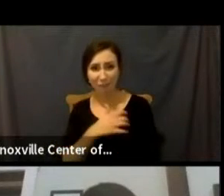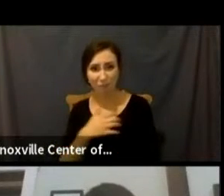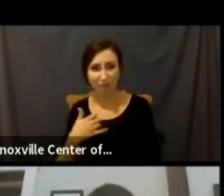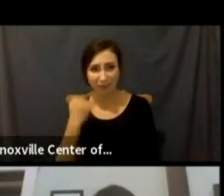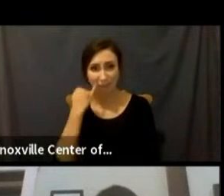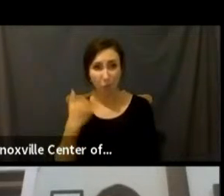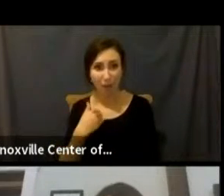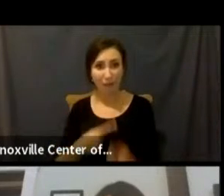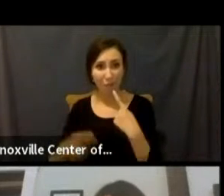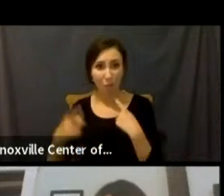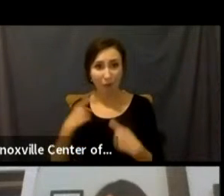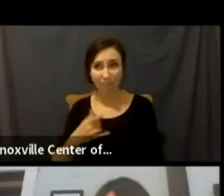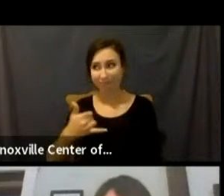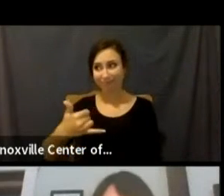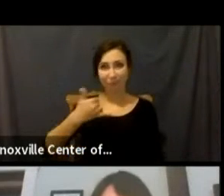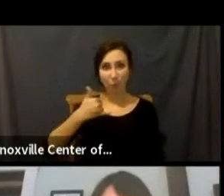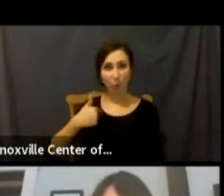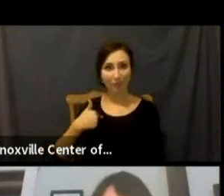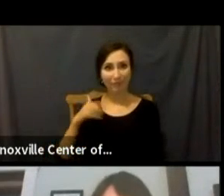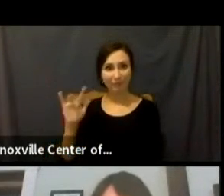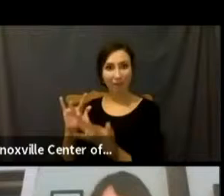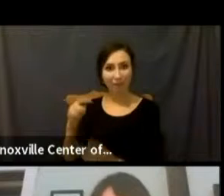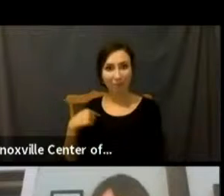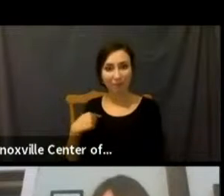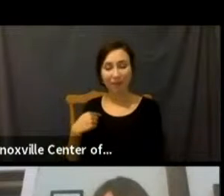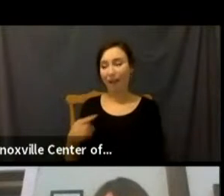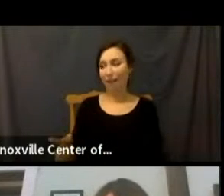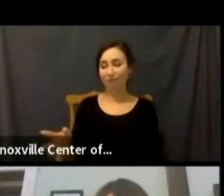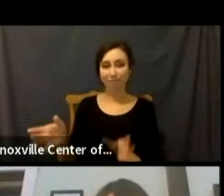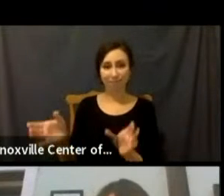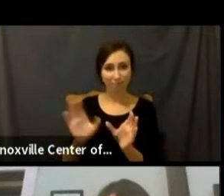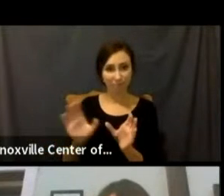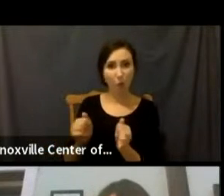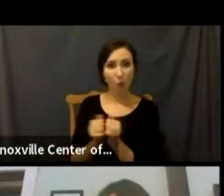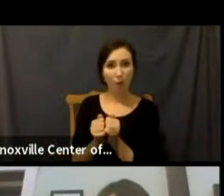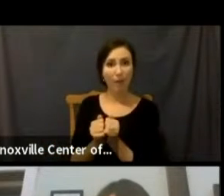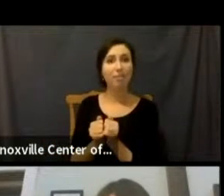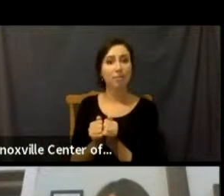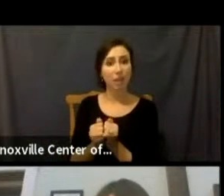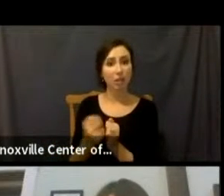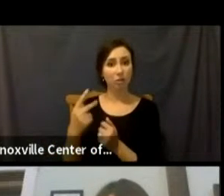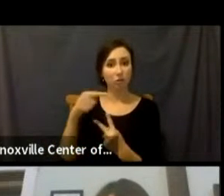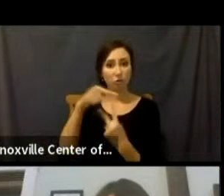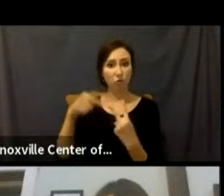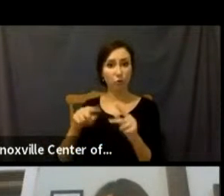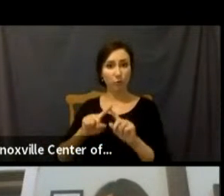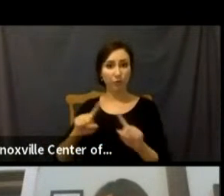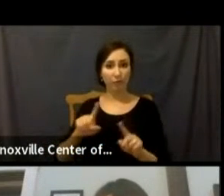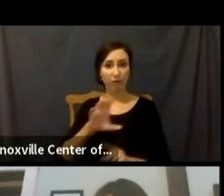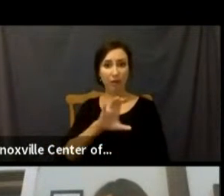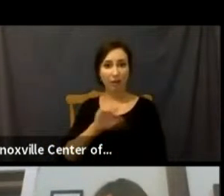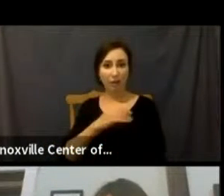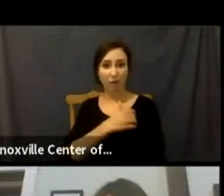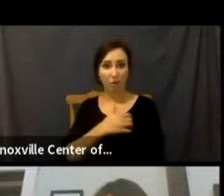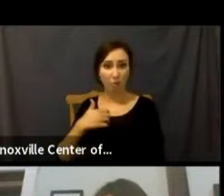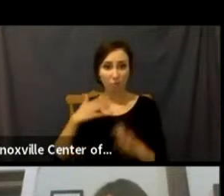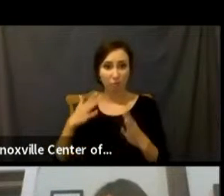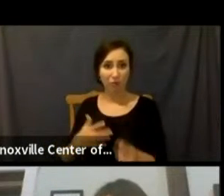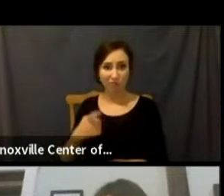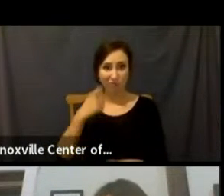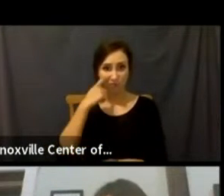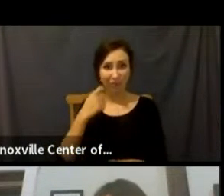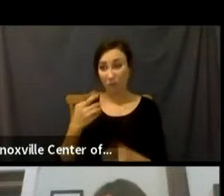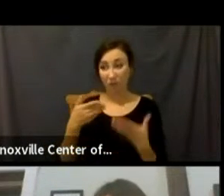call us. I've spoken to 2 county commissioners recently. We are all open to that